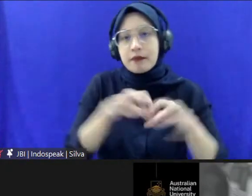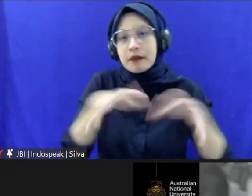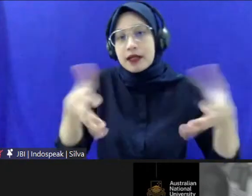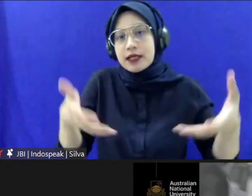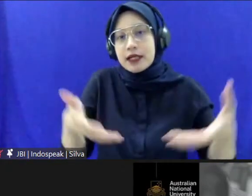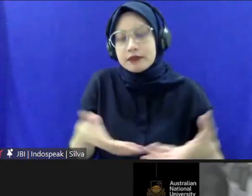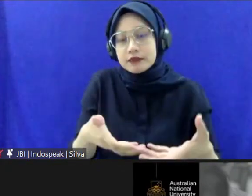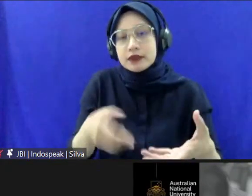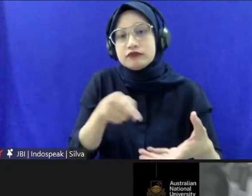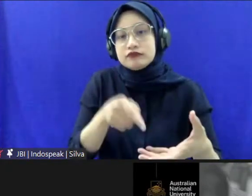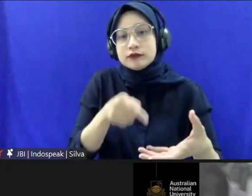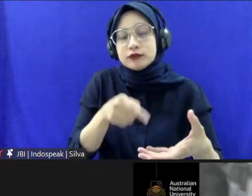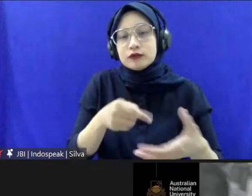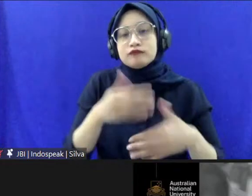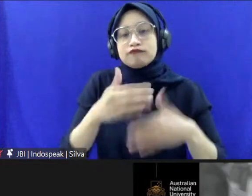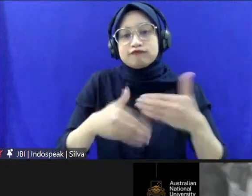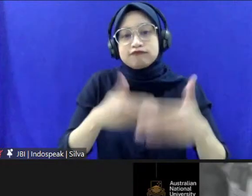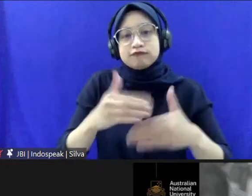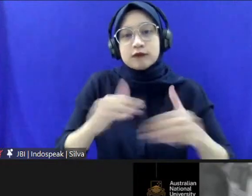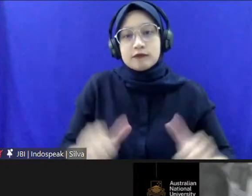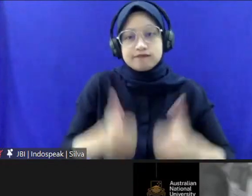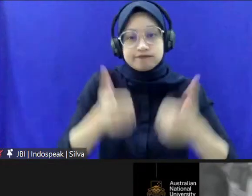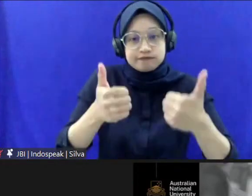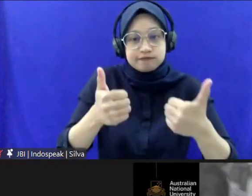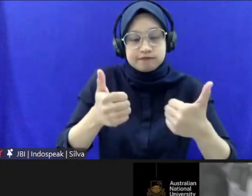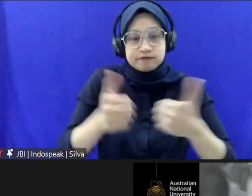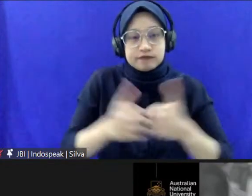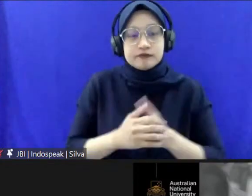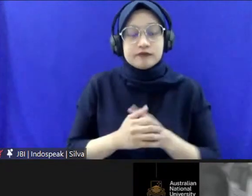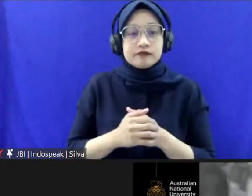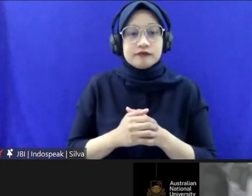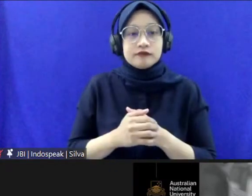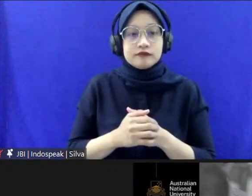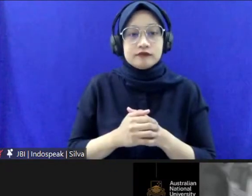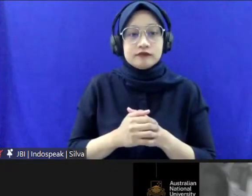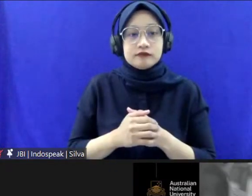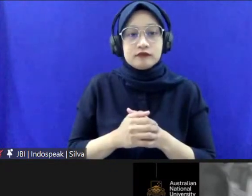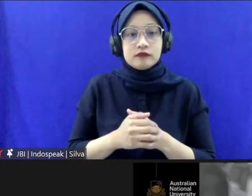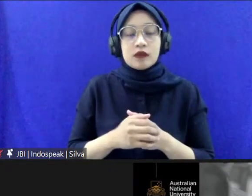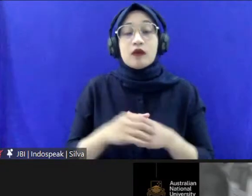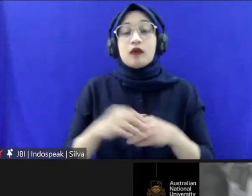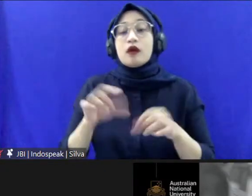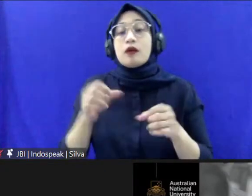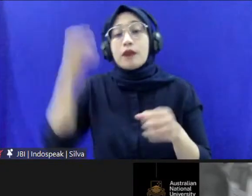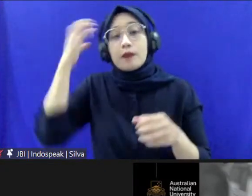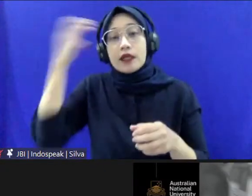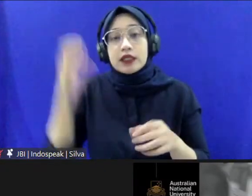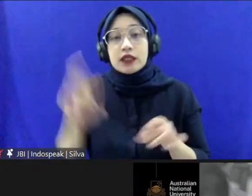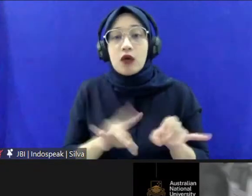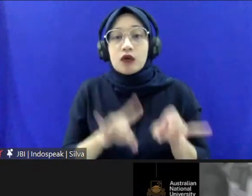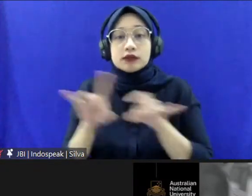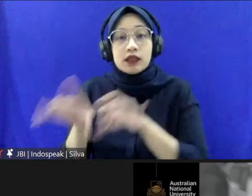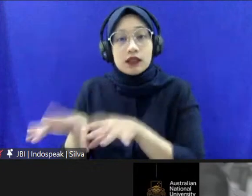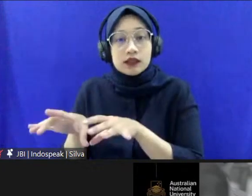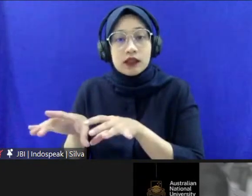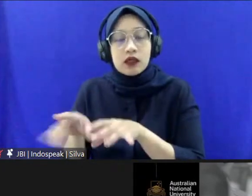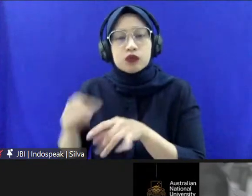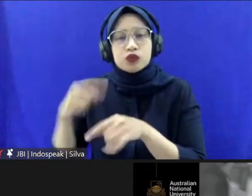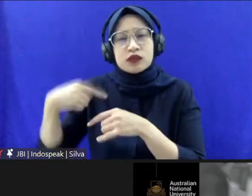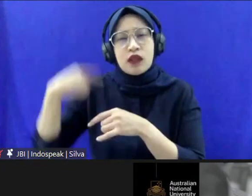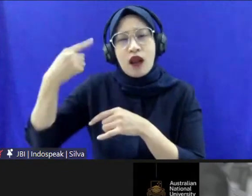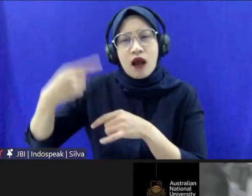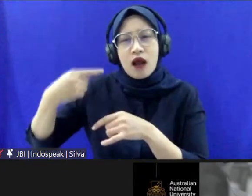so, we have seen the Australian government consistently and unfailingly engage